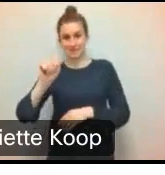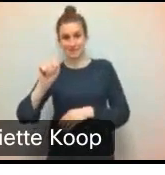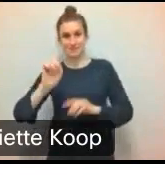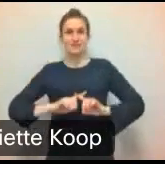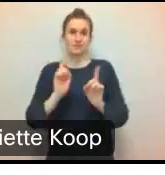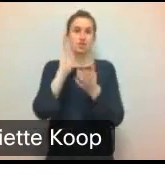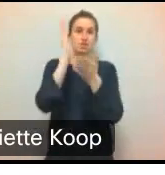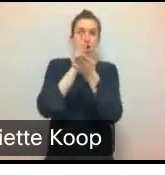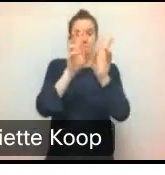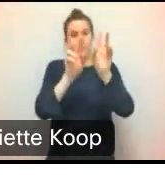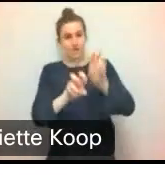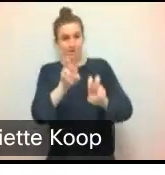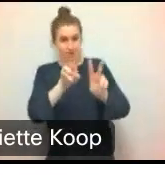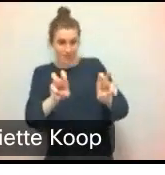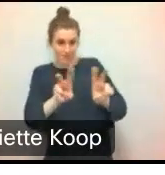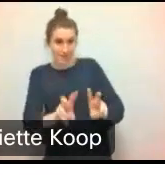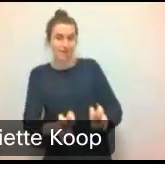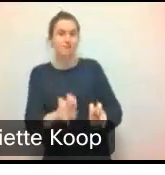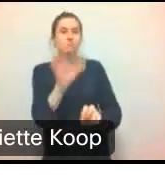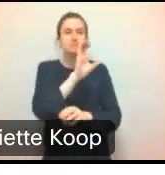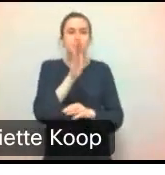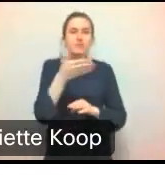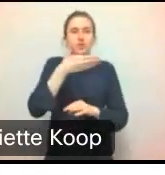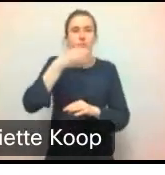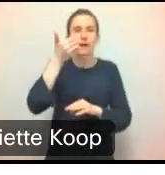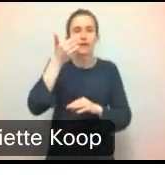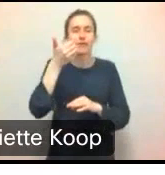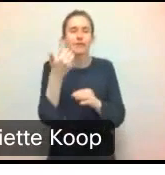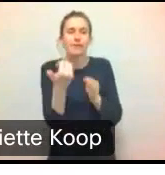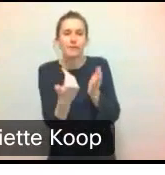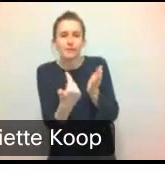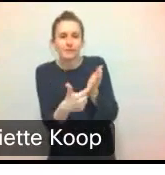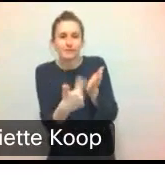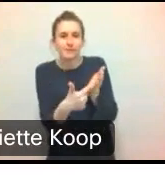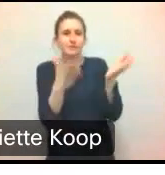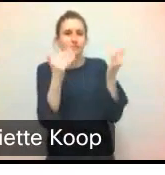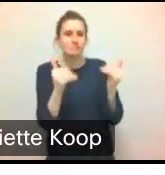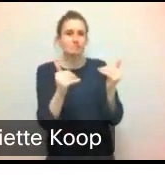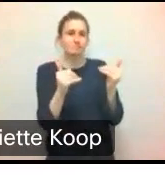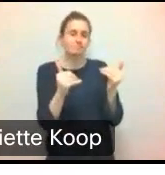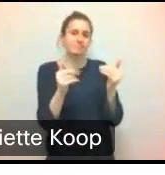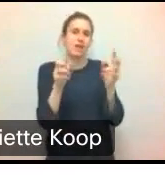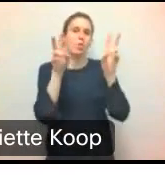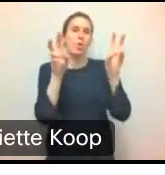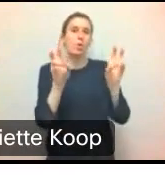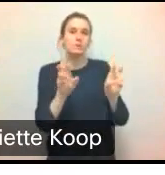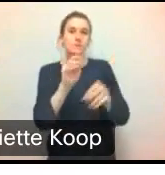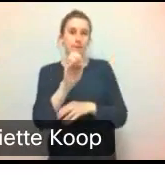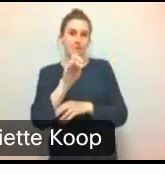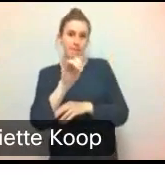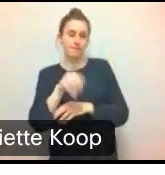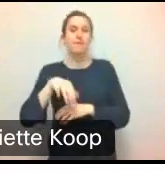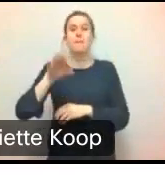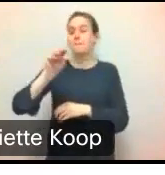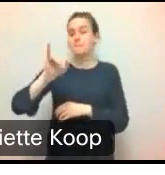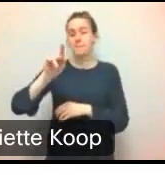Stop, Investigate, Find Better Coverage, Trace Claims, Quotes, and Media to the Original Source. So Mike Caulfield is the man who created this